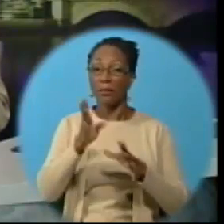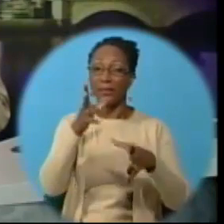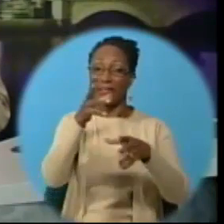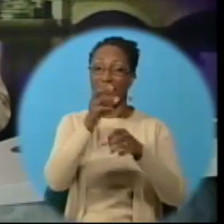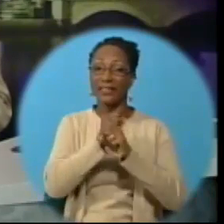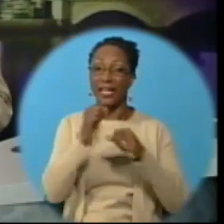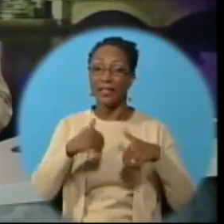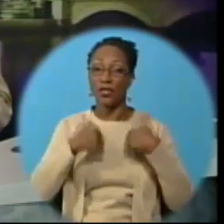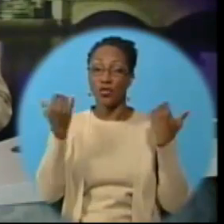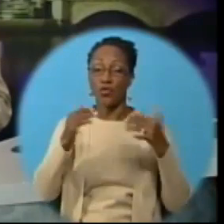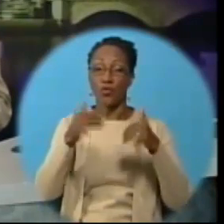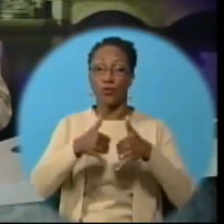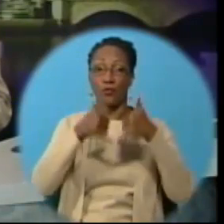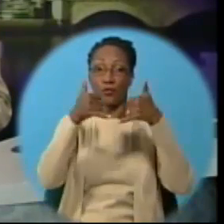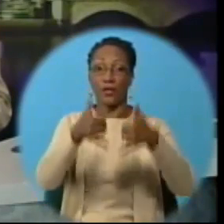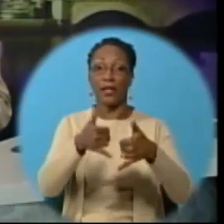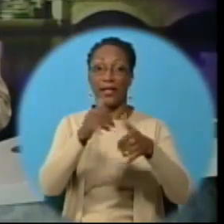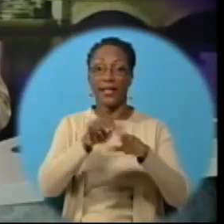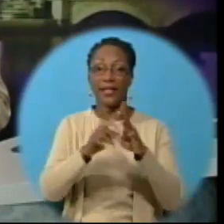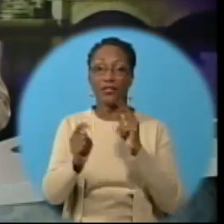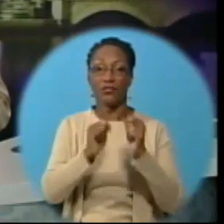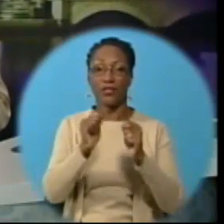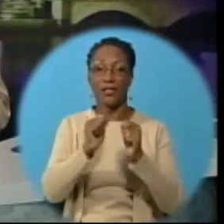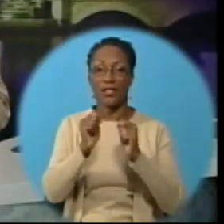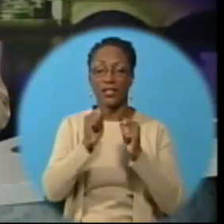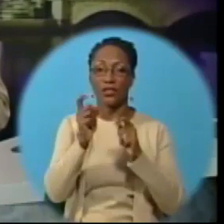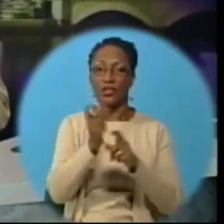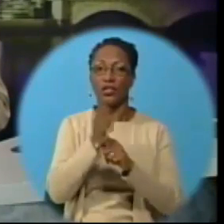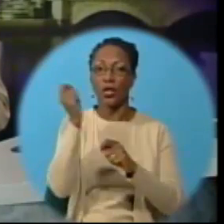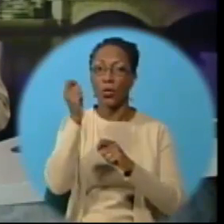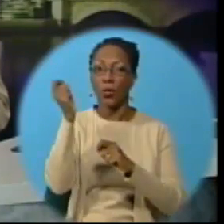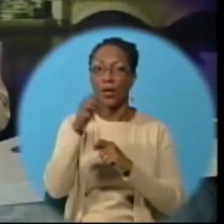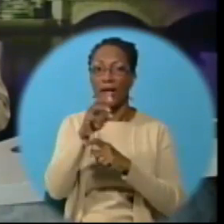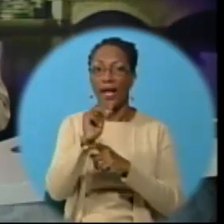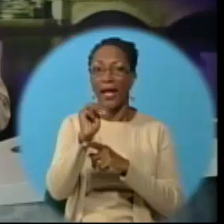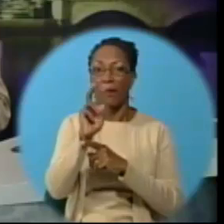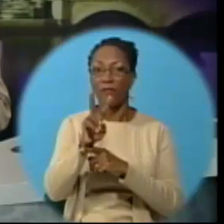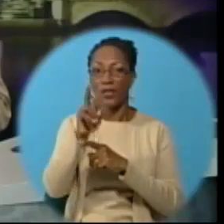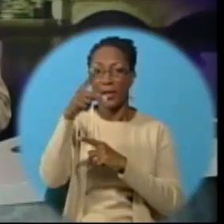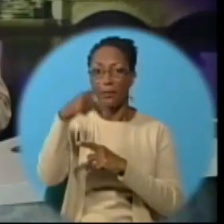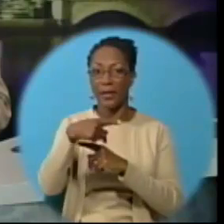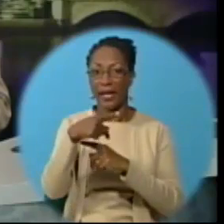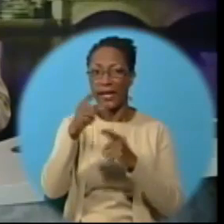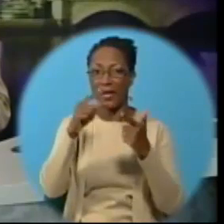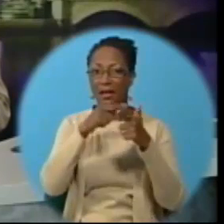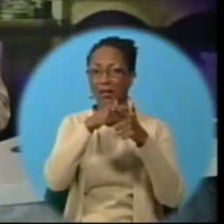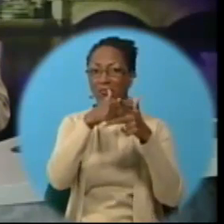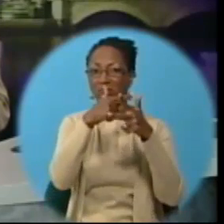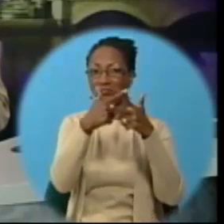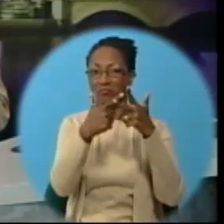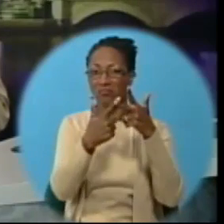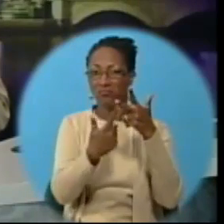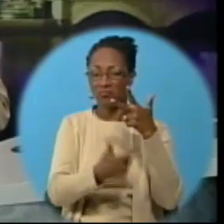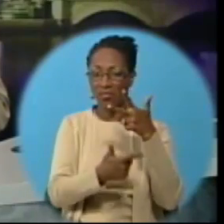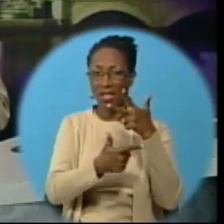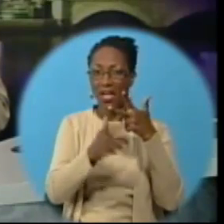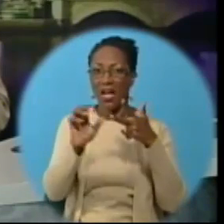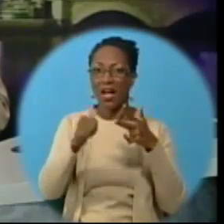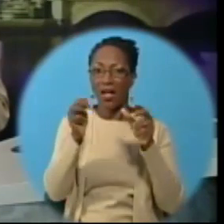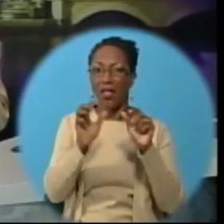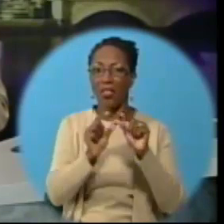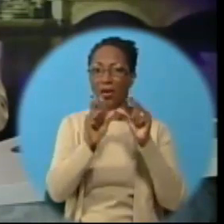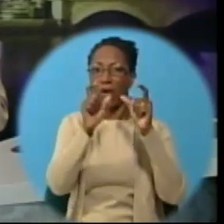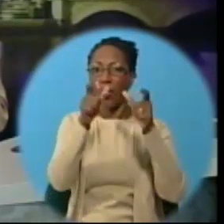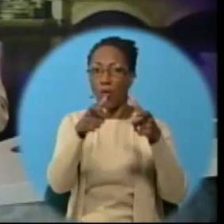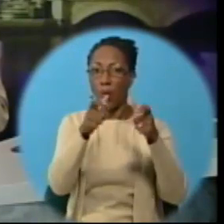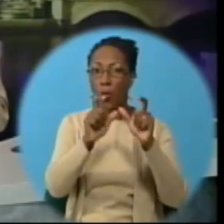and Tobago. Stapleton won the MVP title along with the Best Digger, Best Server and Best Spiker awards as